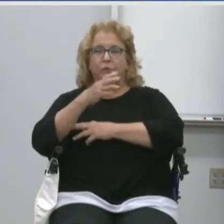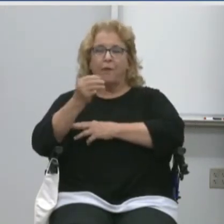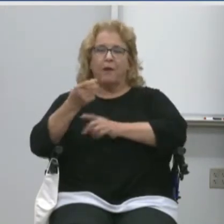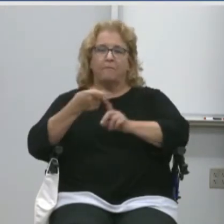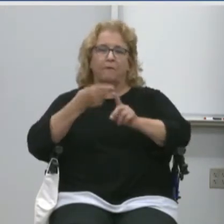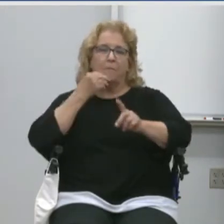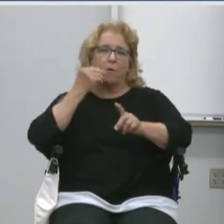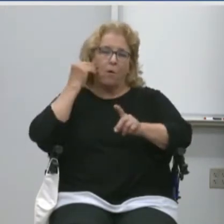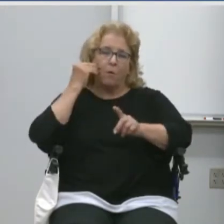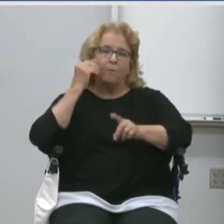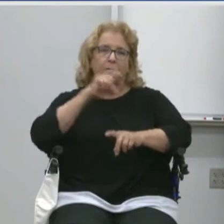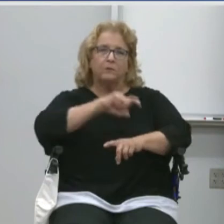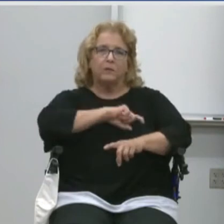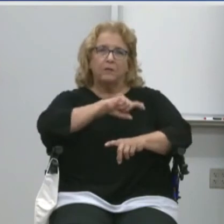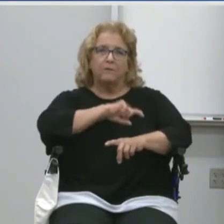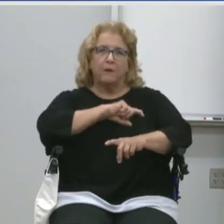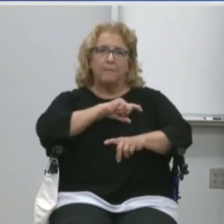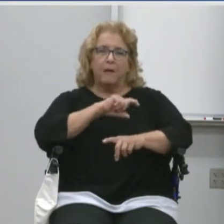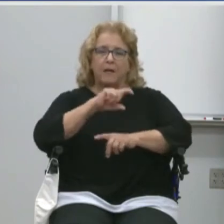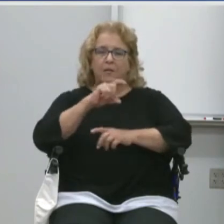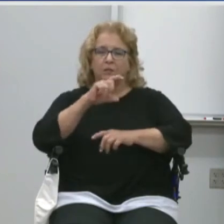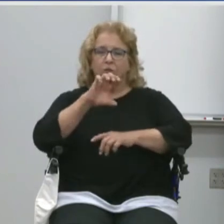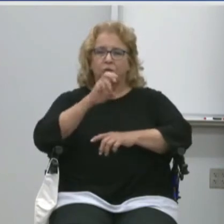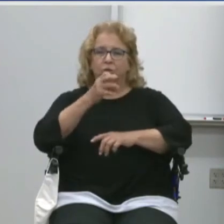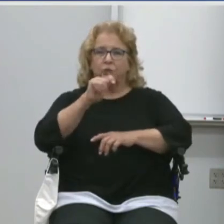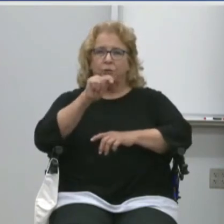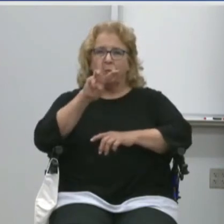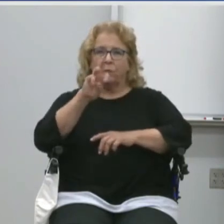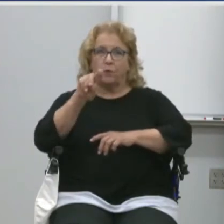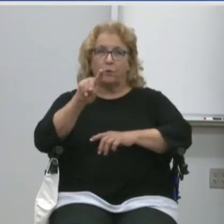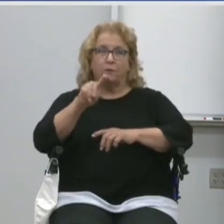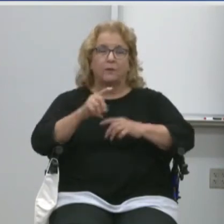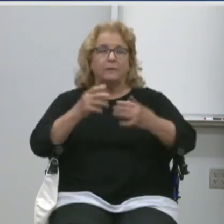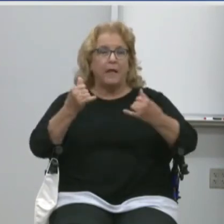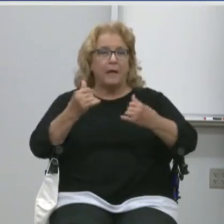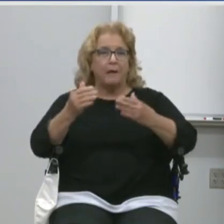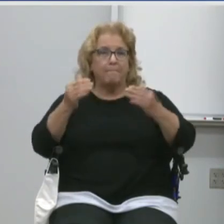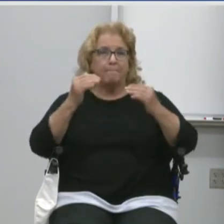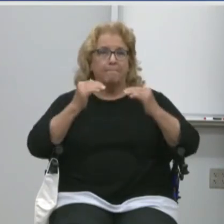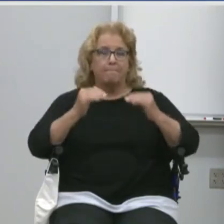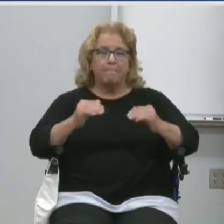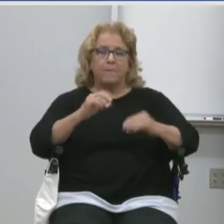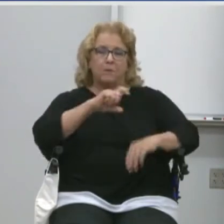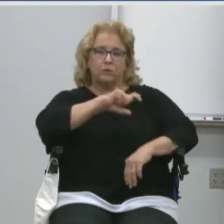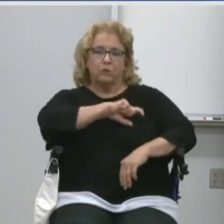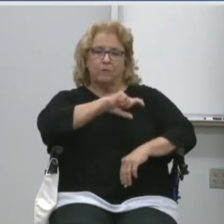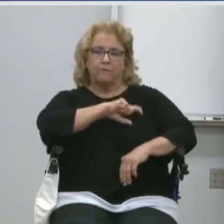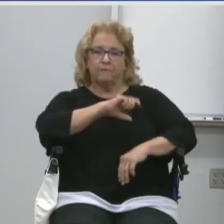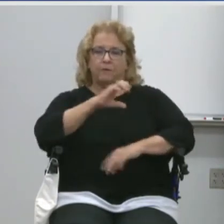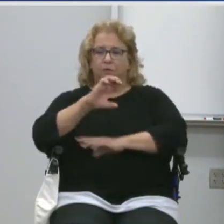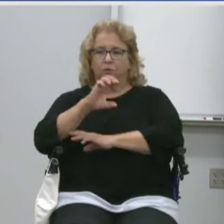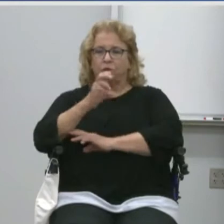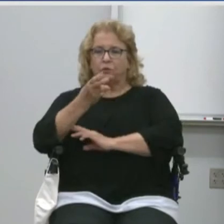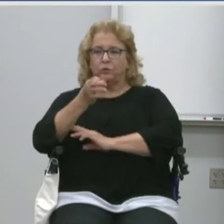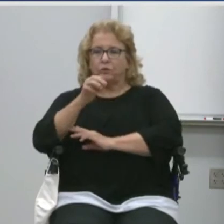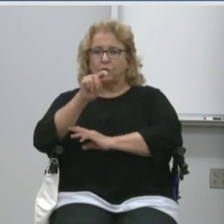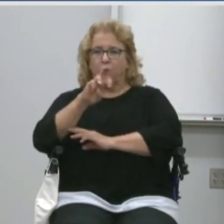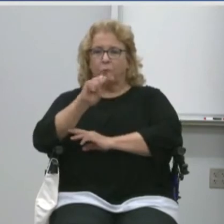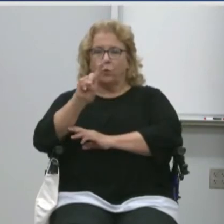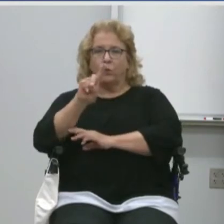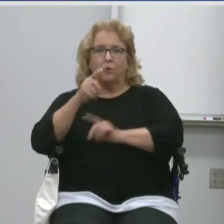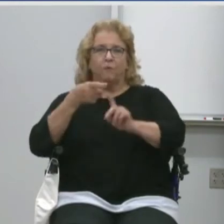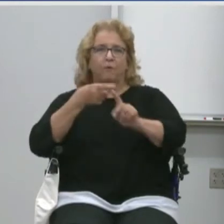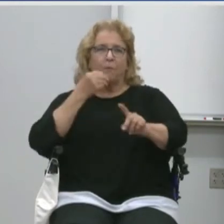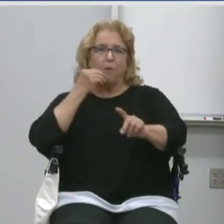Sheriff Mike Chitwood. With that, we'll move right to it. We'll move to Sheriff Chitwood, who's joining us remotely. Sheriff, take it